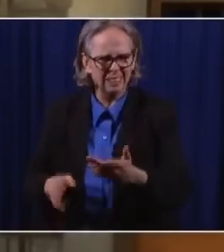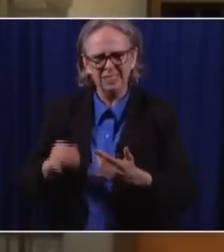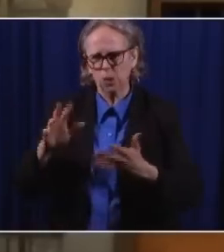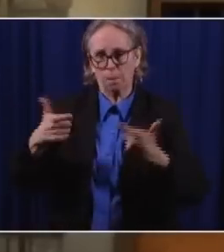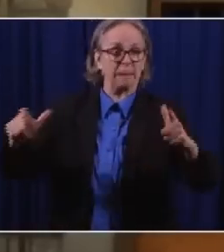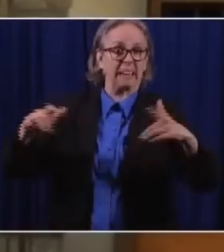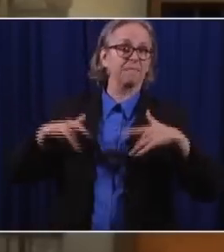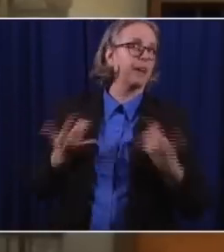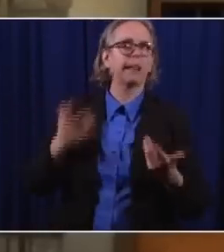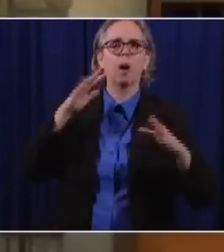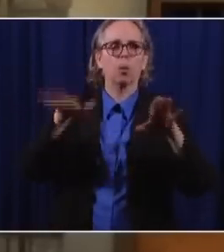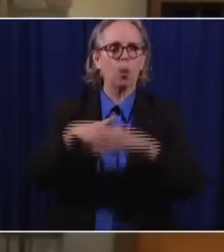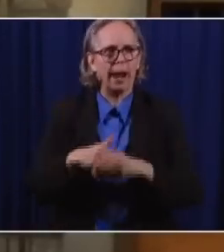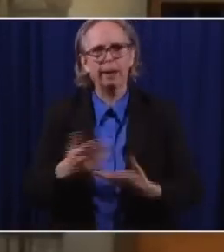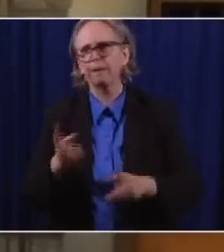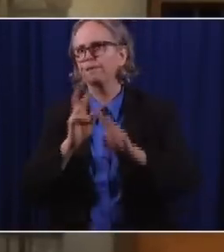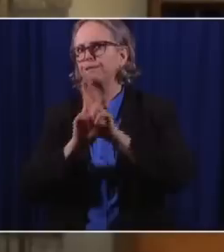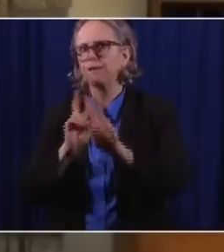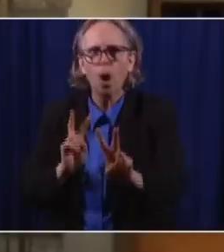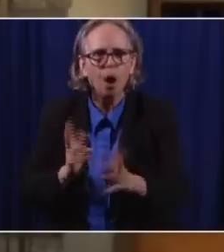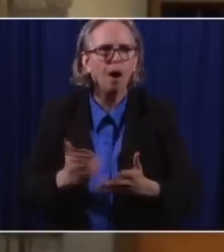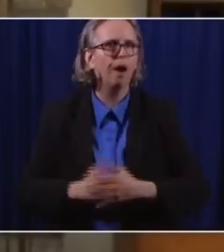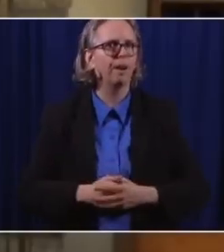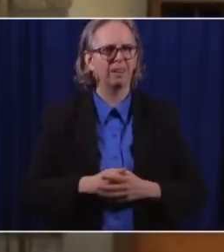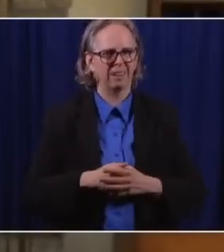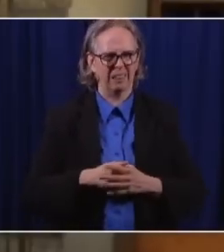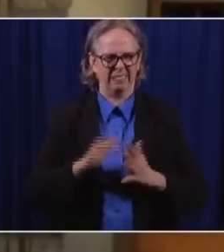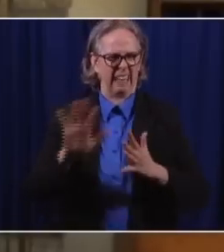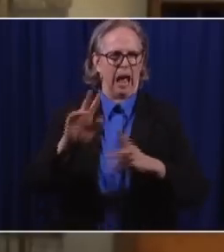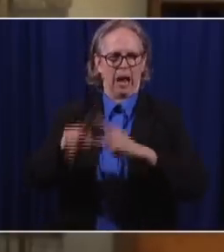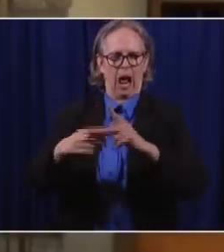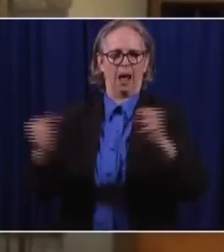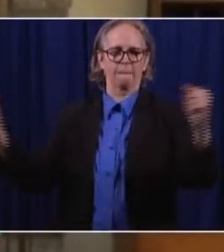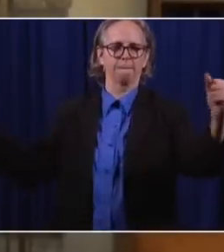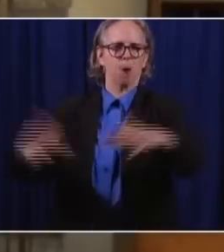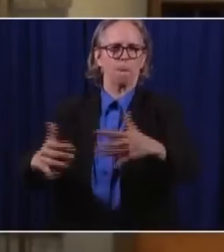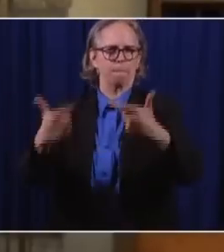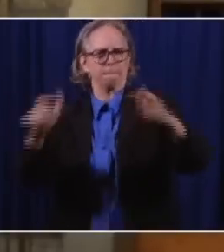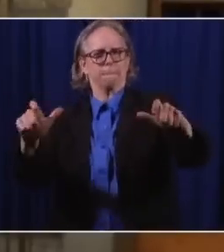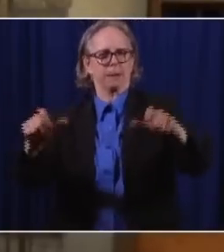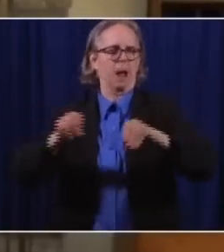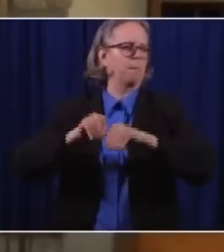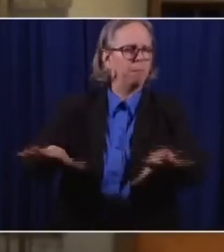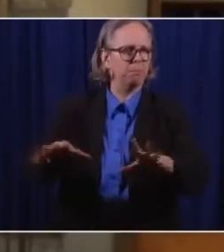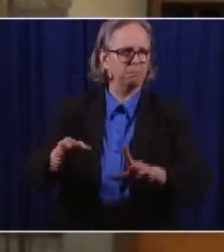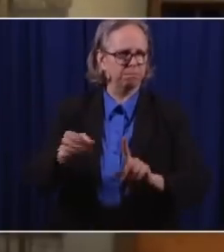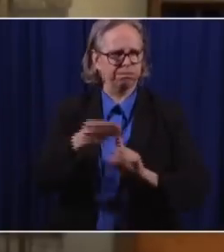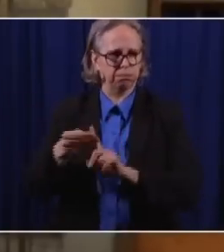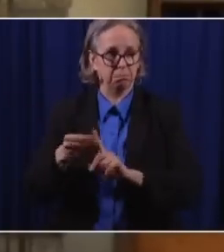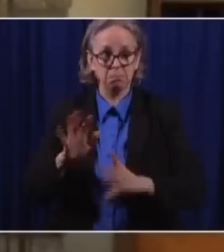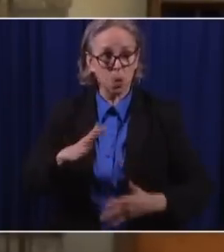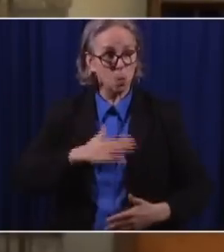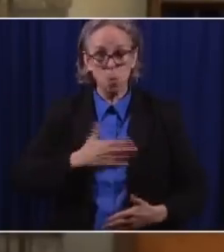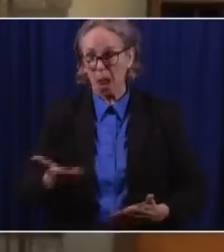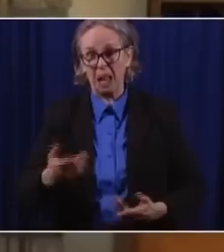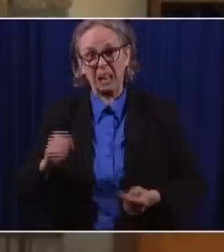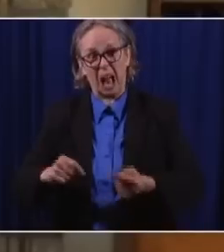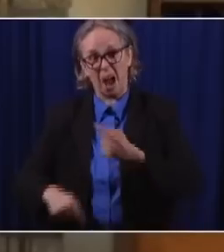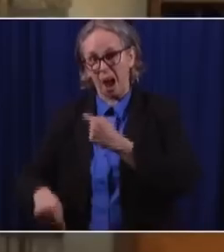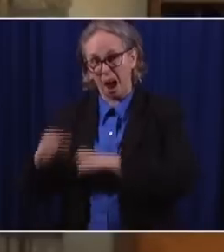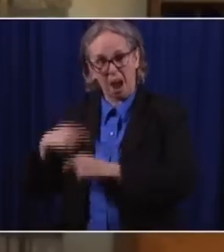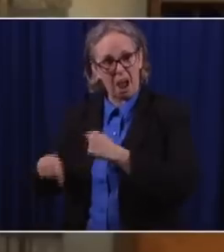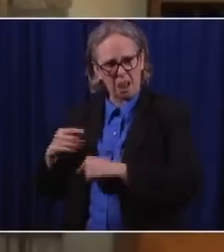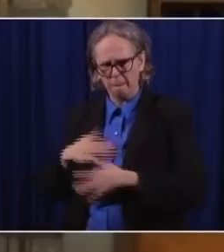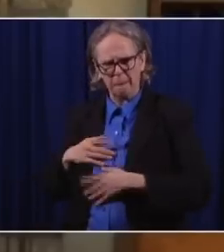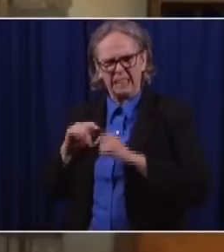and funerals where we've seen the big spread. But we'll go back and, my team's watching this, so